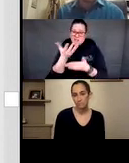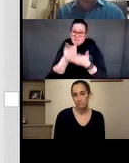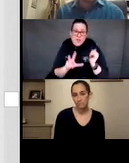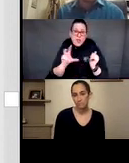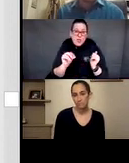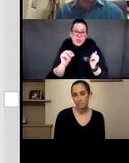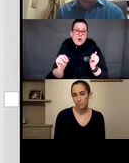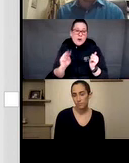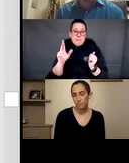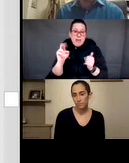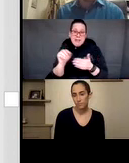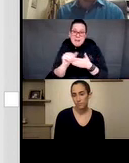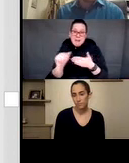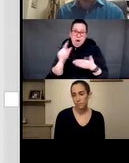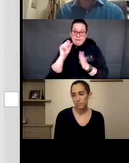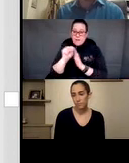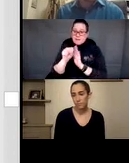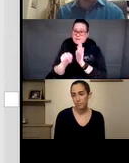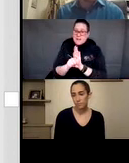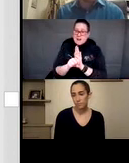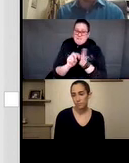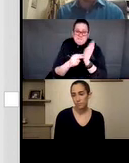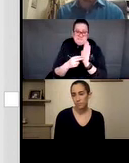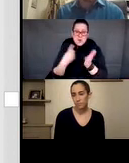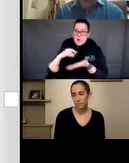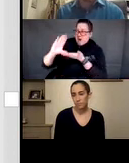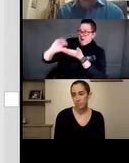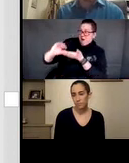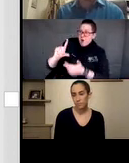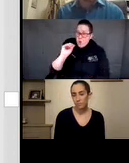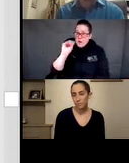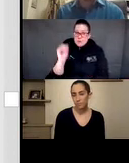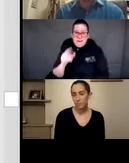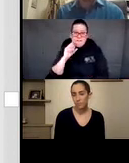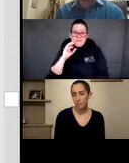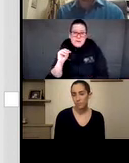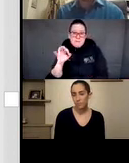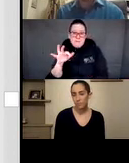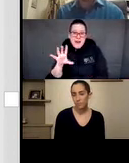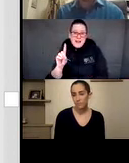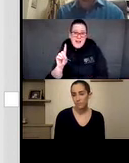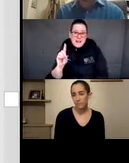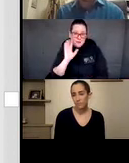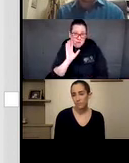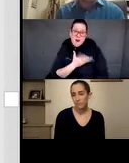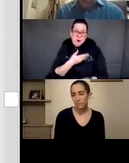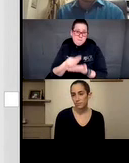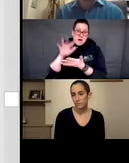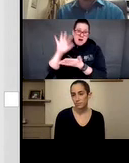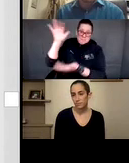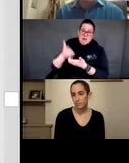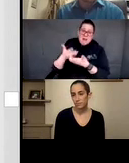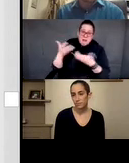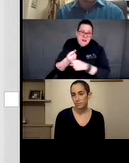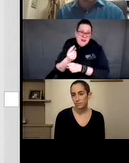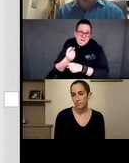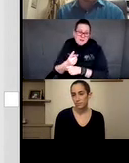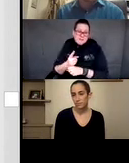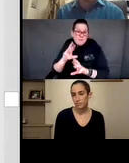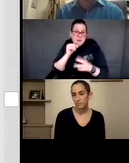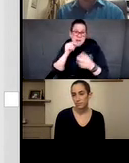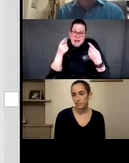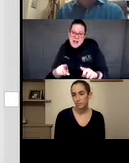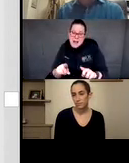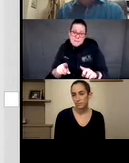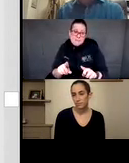that could be a 20% cut to us in terms of Medicaid funding is $100 million a year. Hopefully that won't happen and that